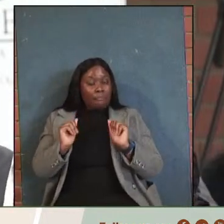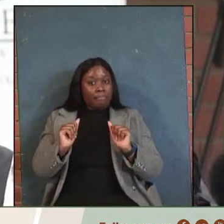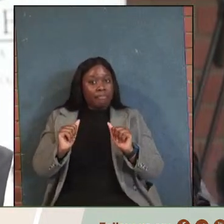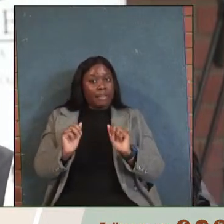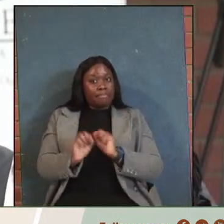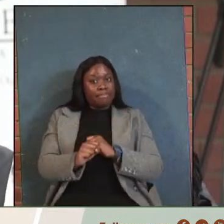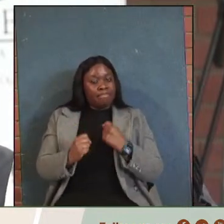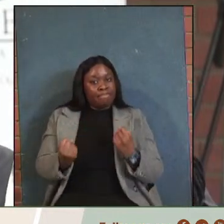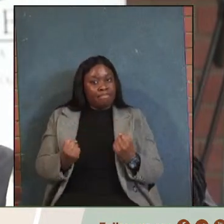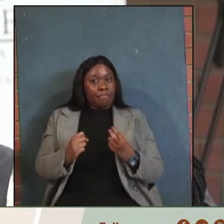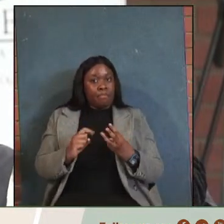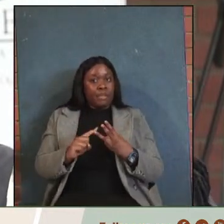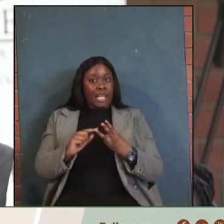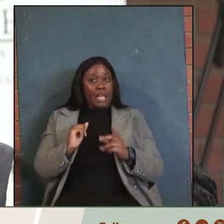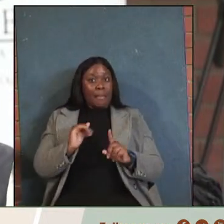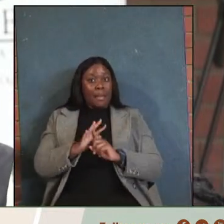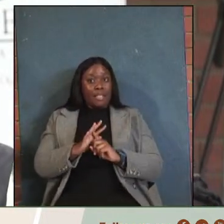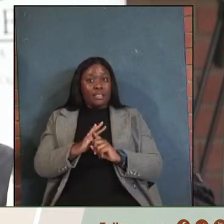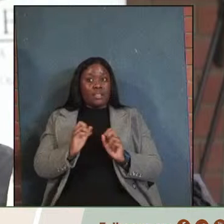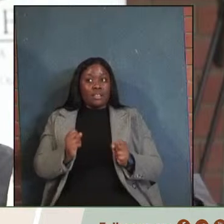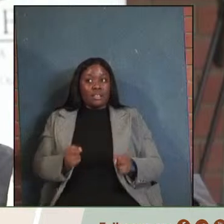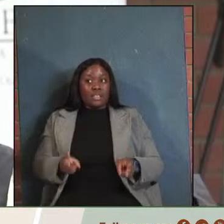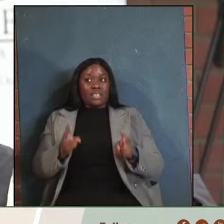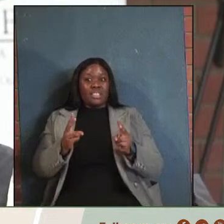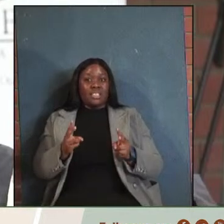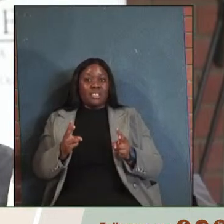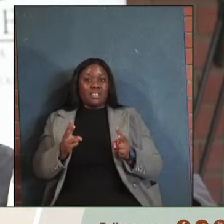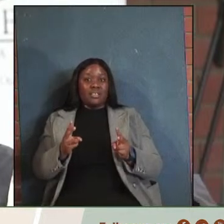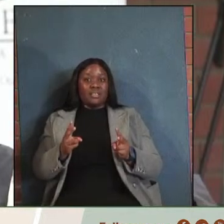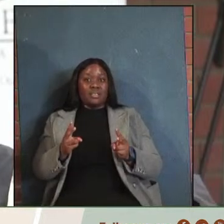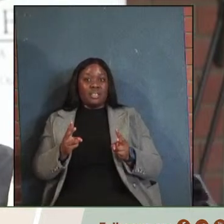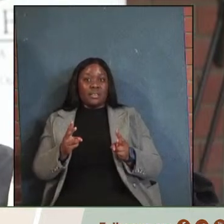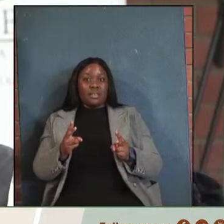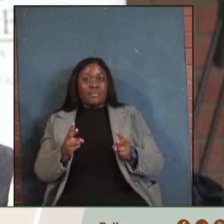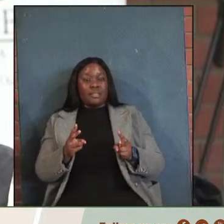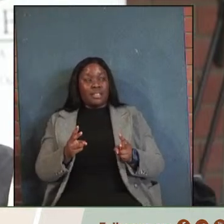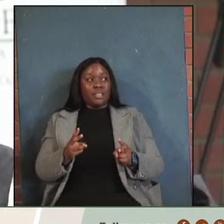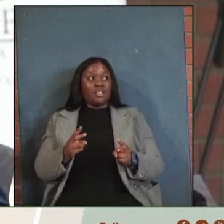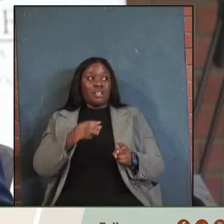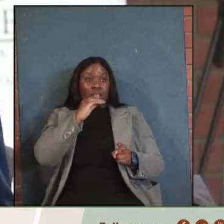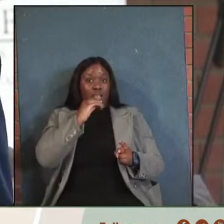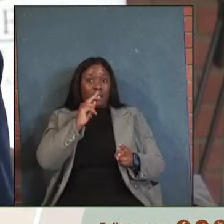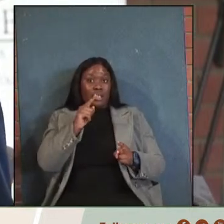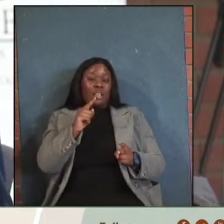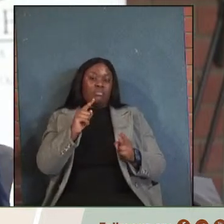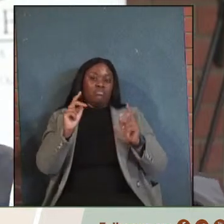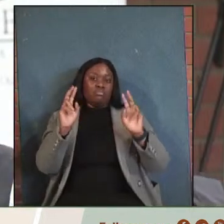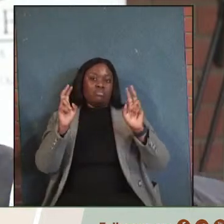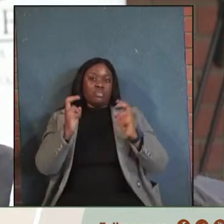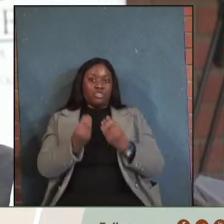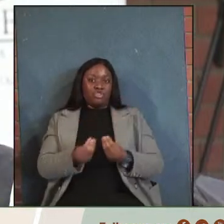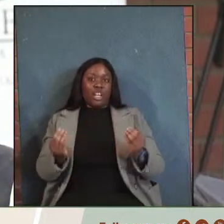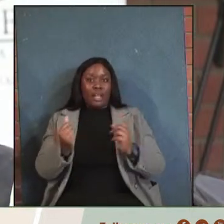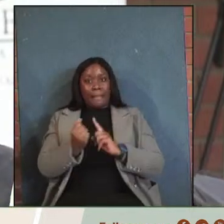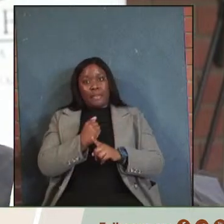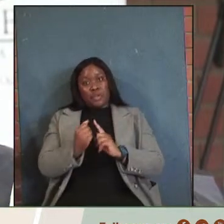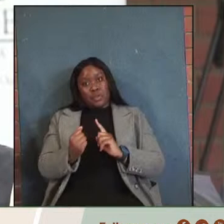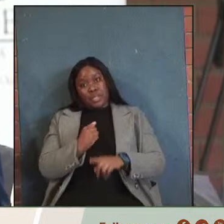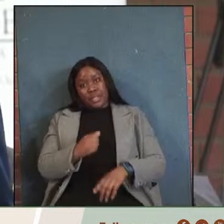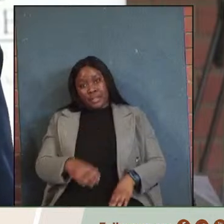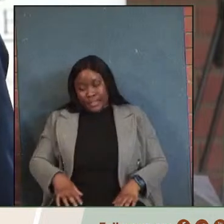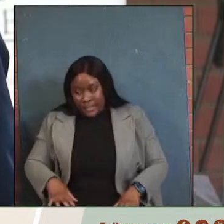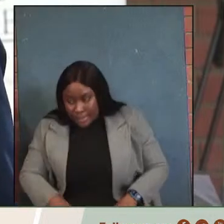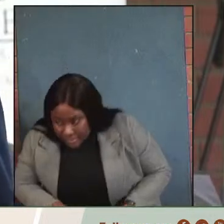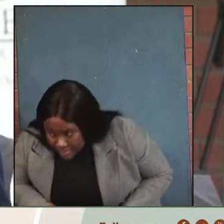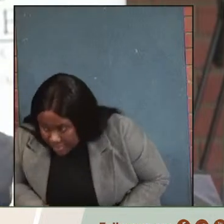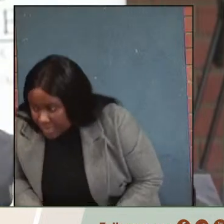behaviors, and impact opportunities and future generations. Fast facts about child abuse. In some countries, using corporal